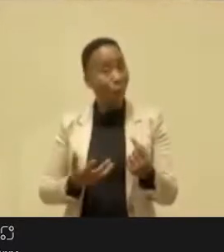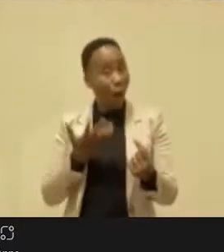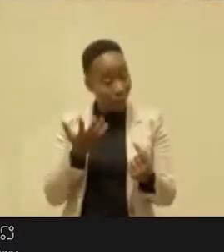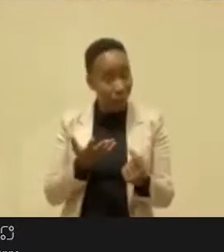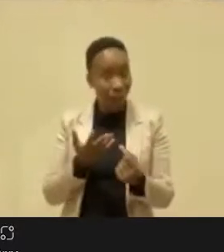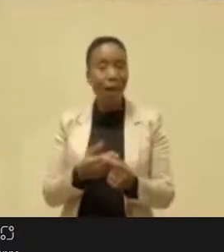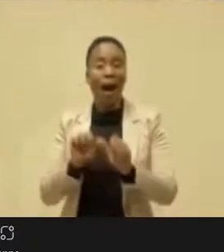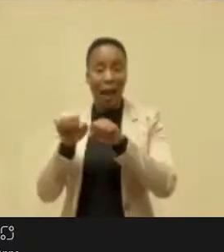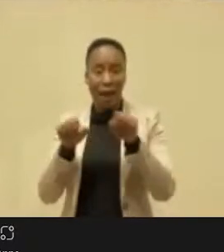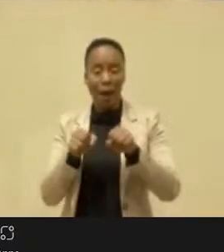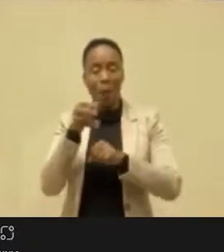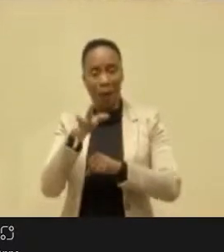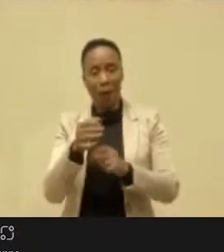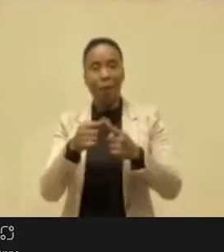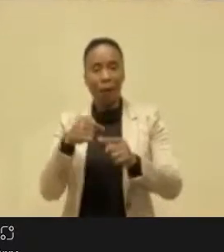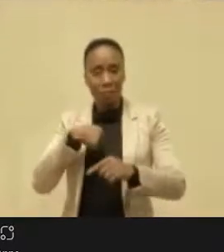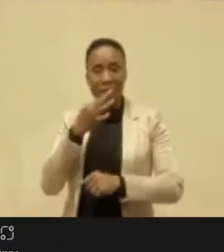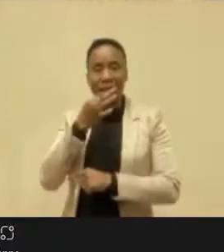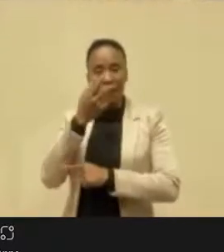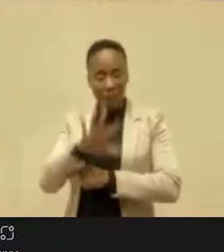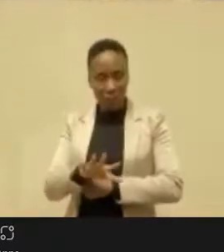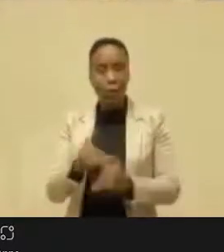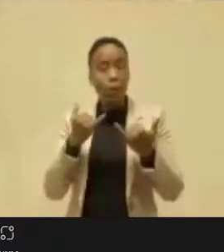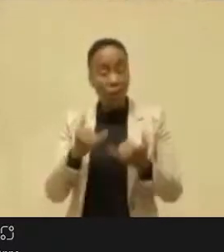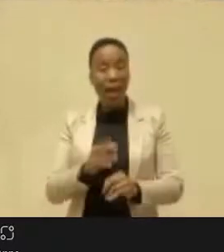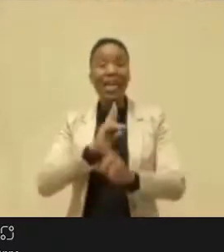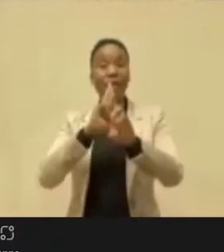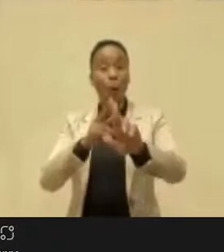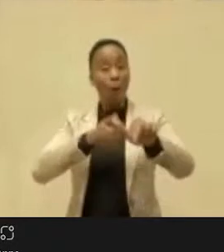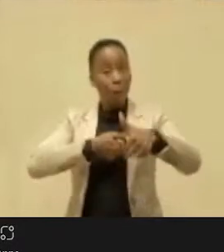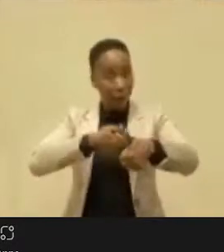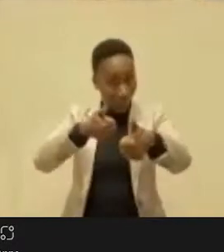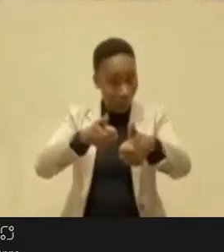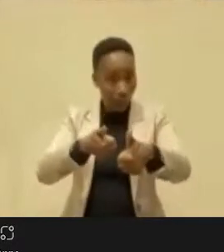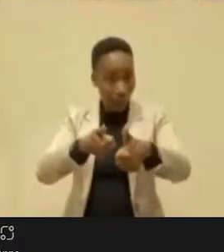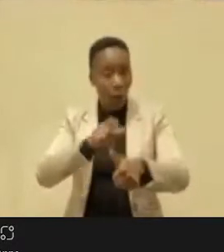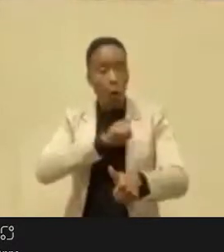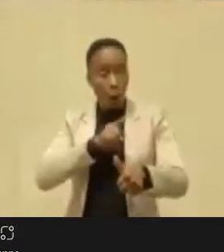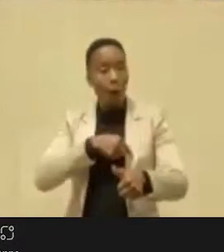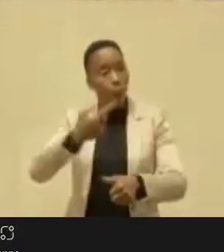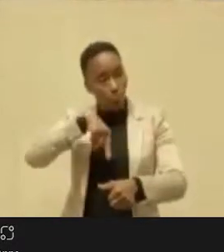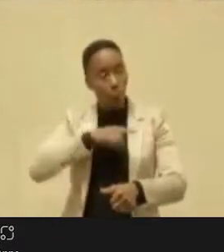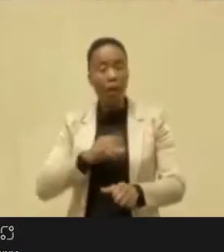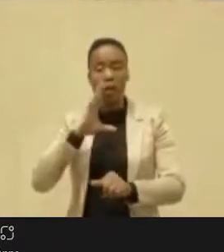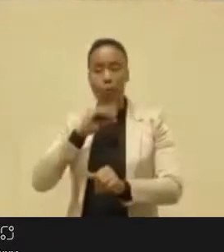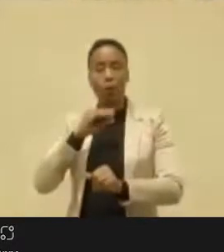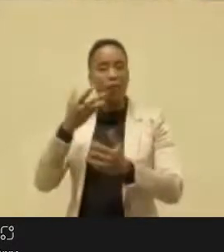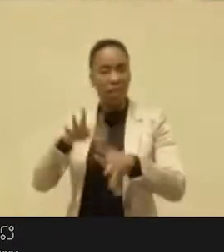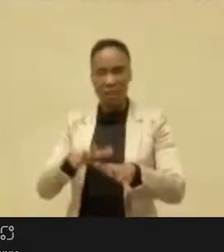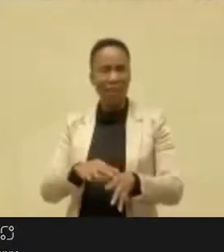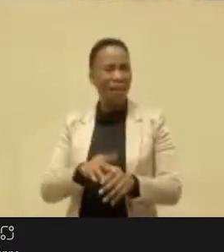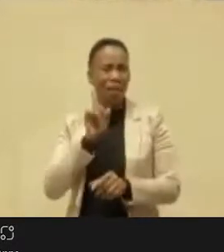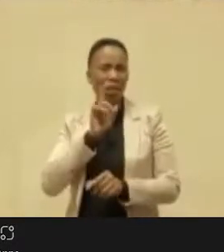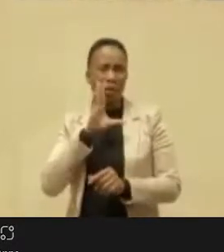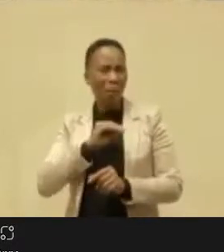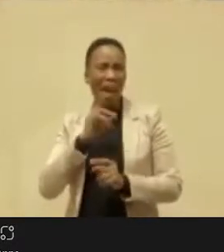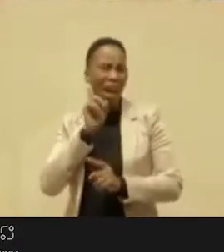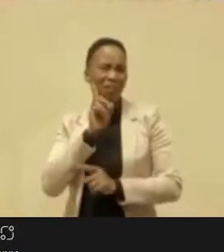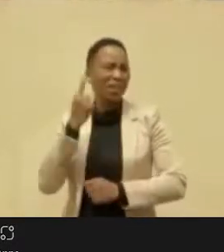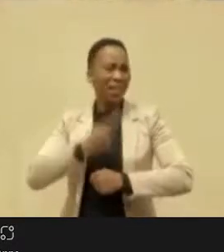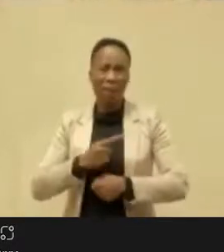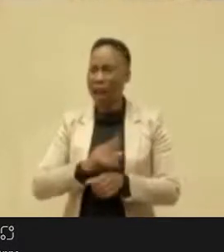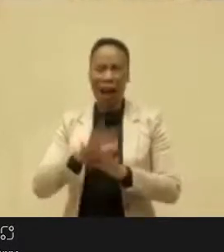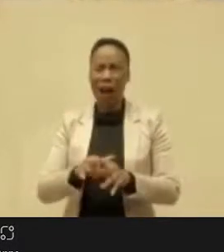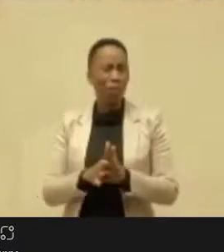that but i said to you today is a report back session because we have spoken we cannot speak every time once macdiar